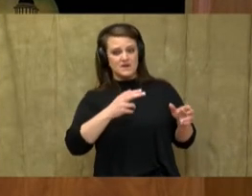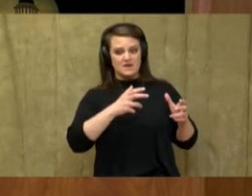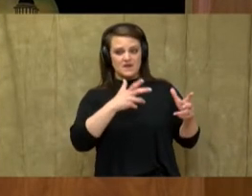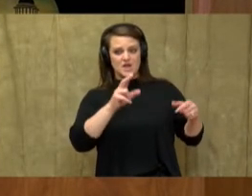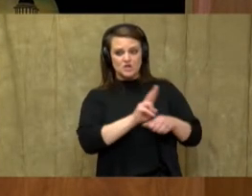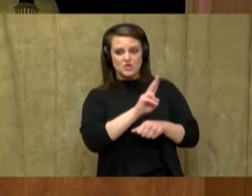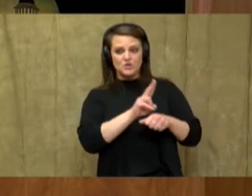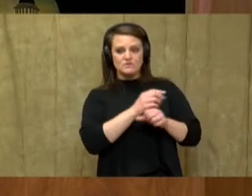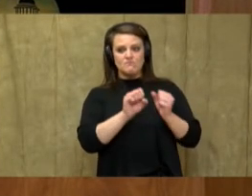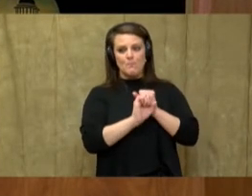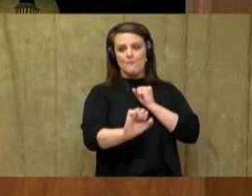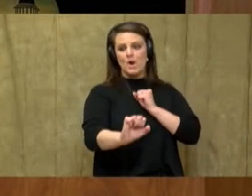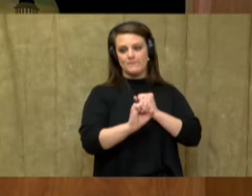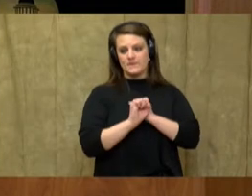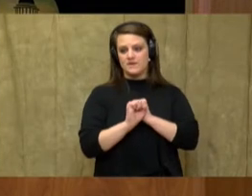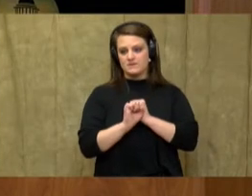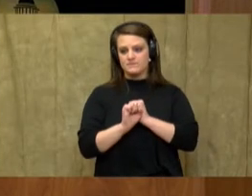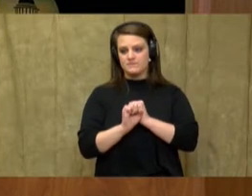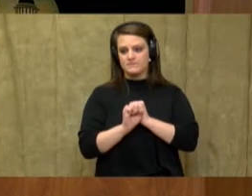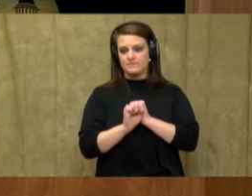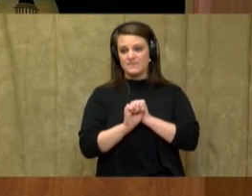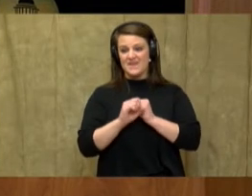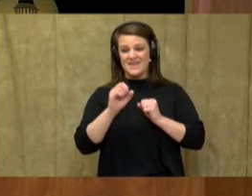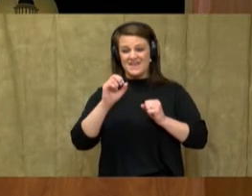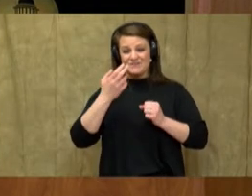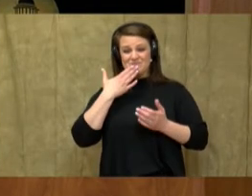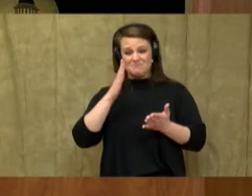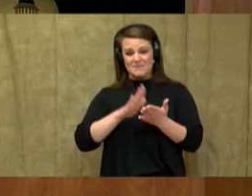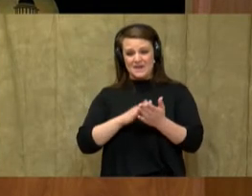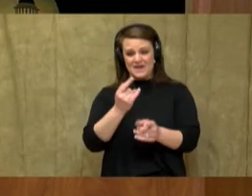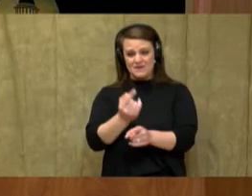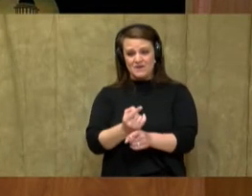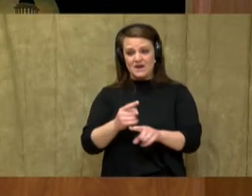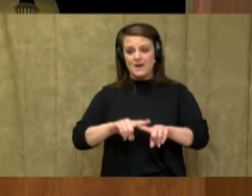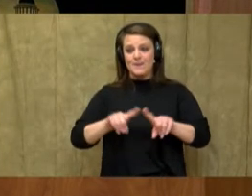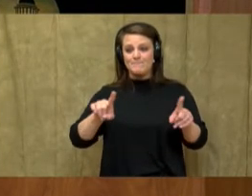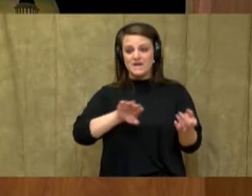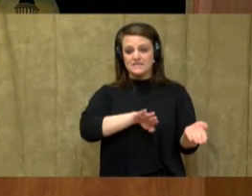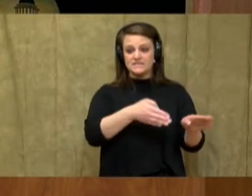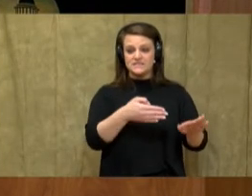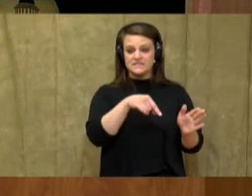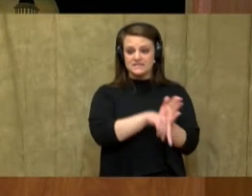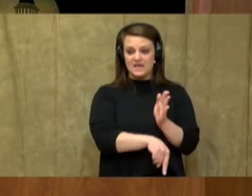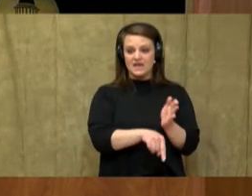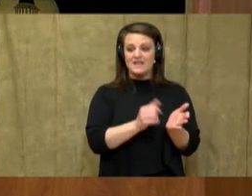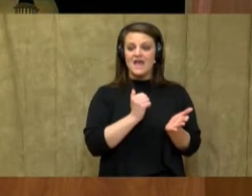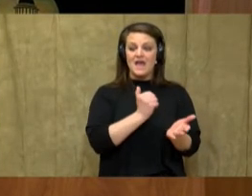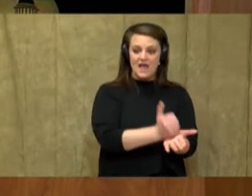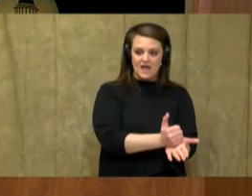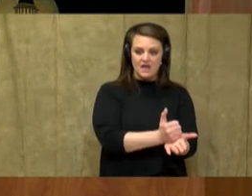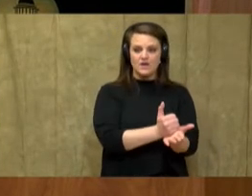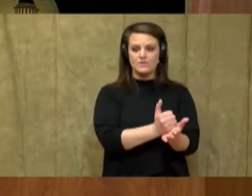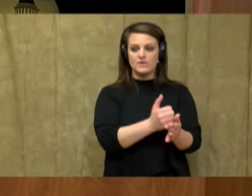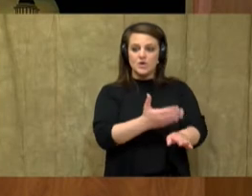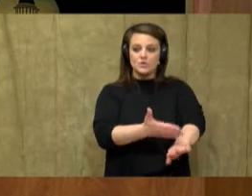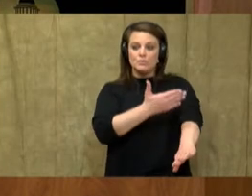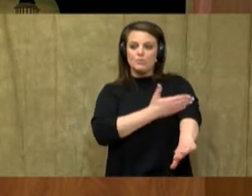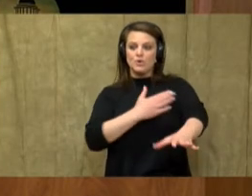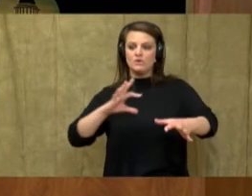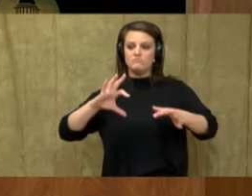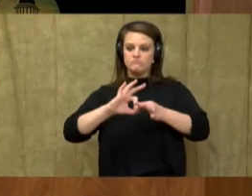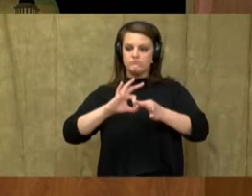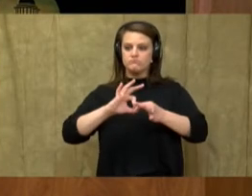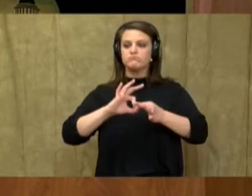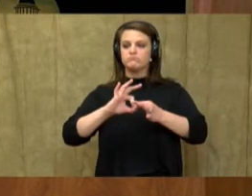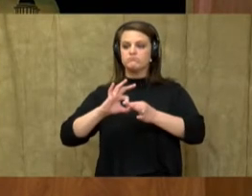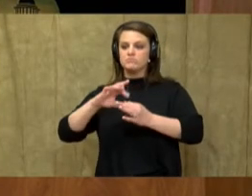used for propaganda. Even though tragic, the death of the colonist actually helped to improve relations between